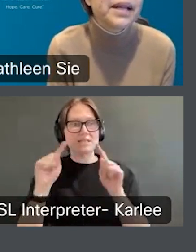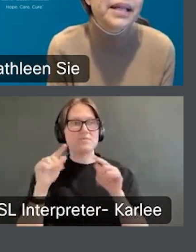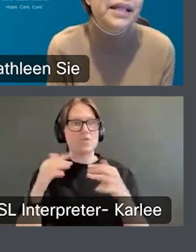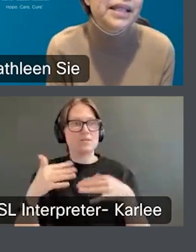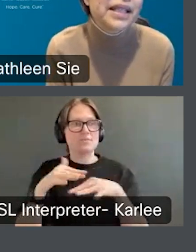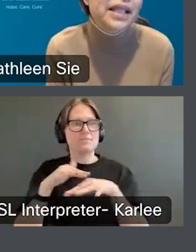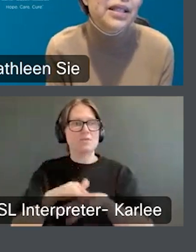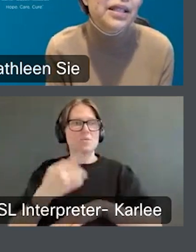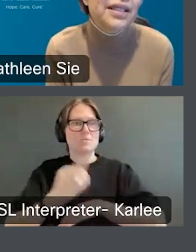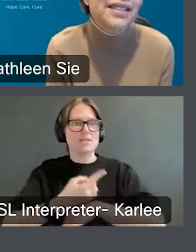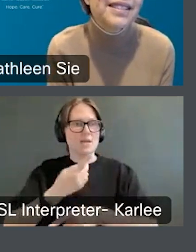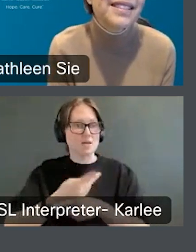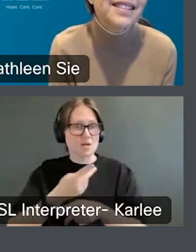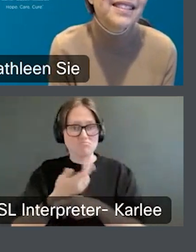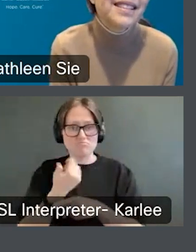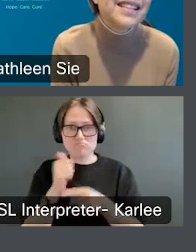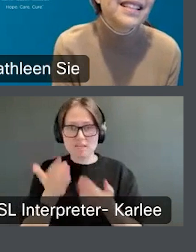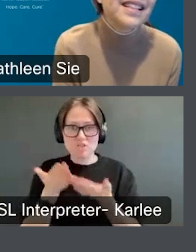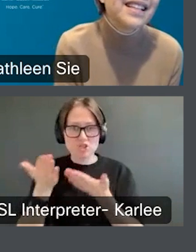Any suggestions?